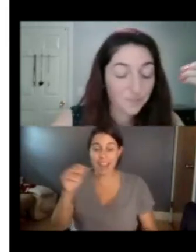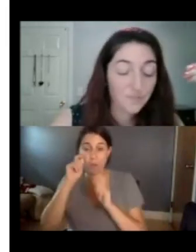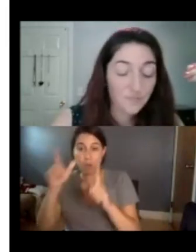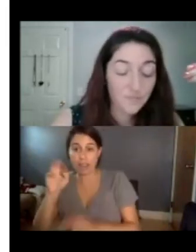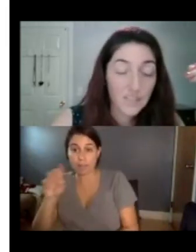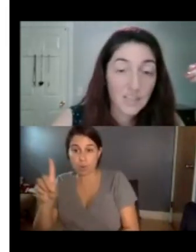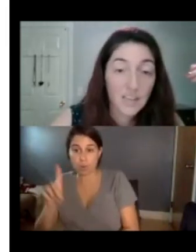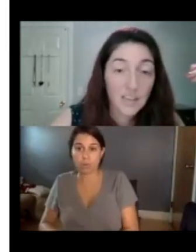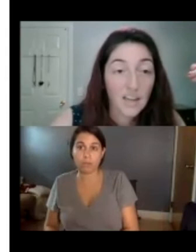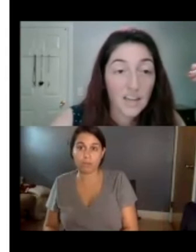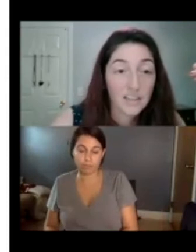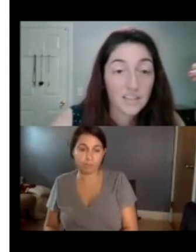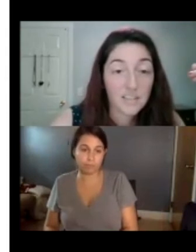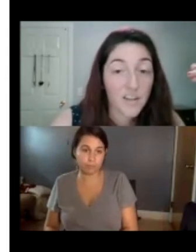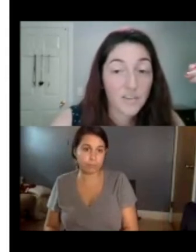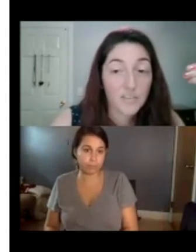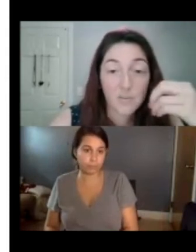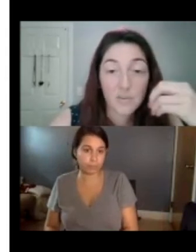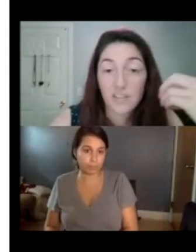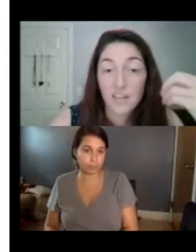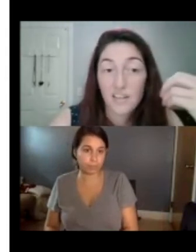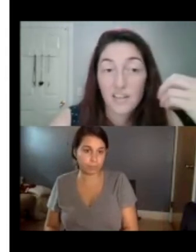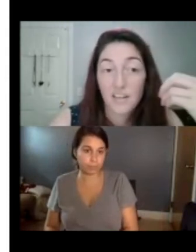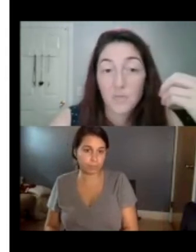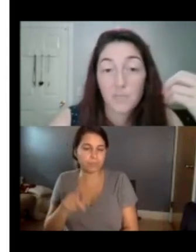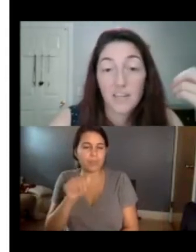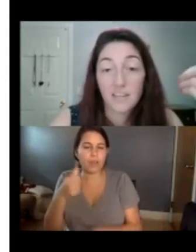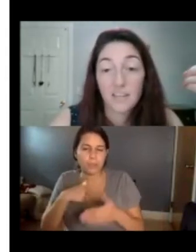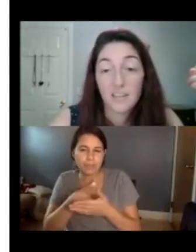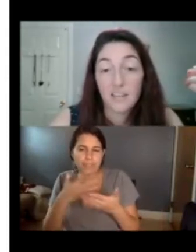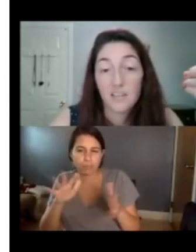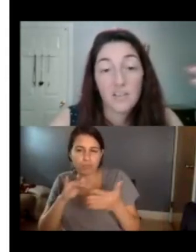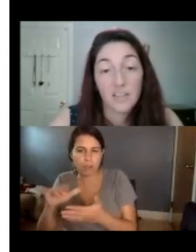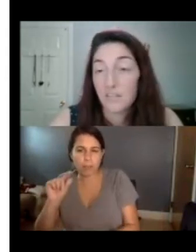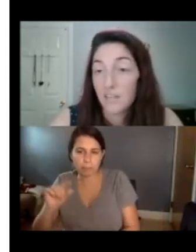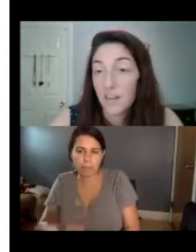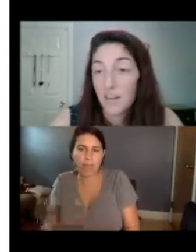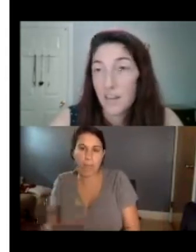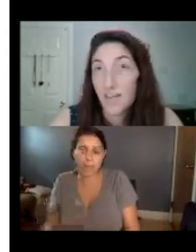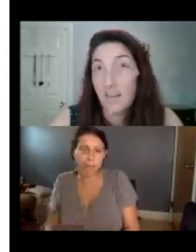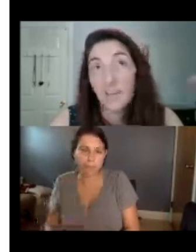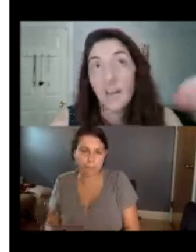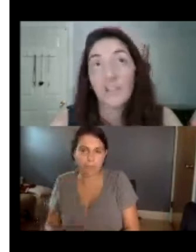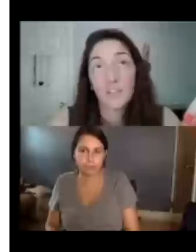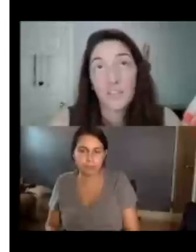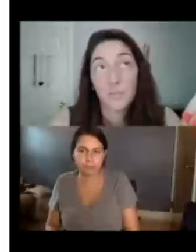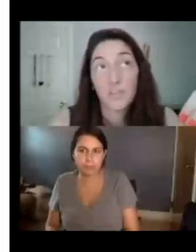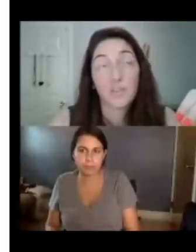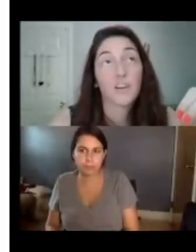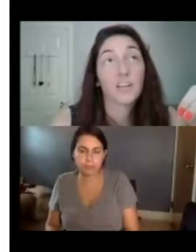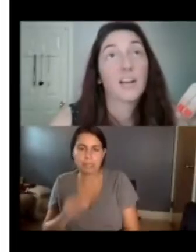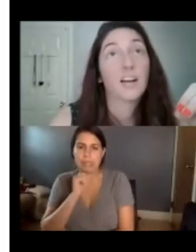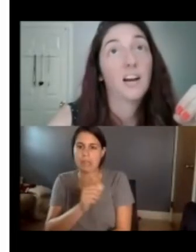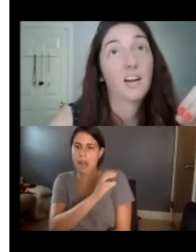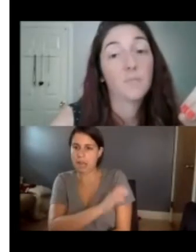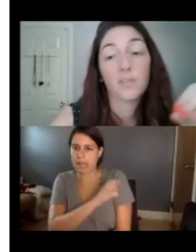well. And this is another thing that we've studied a bit using in non-clinical samples